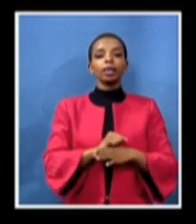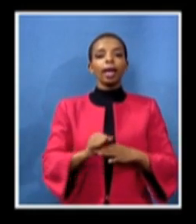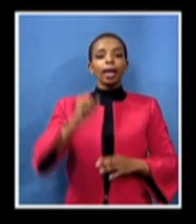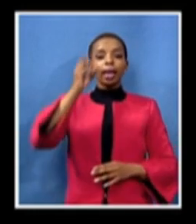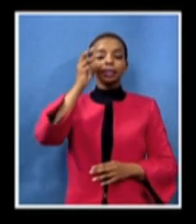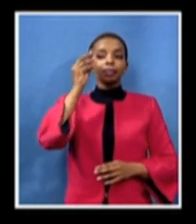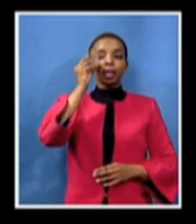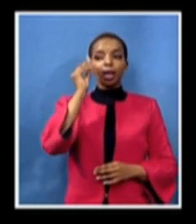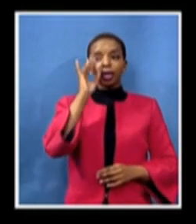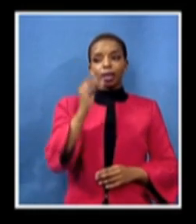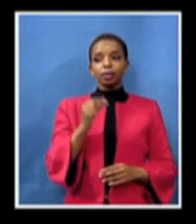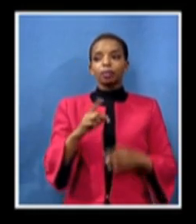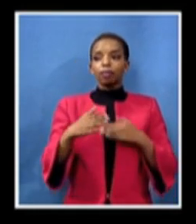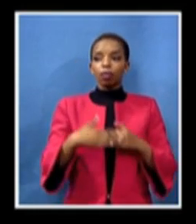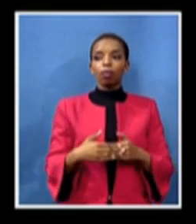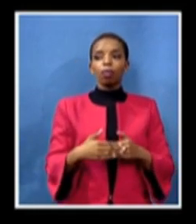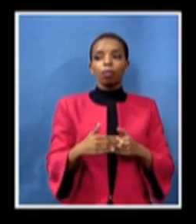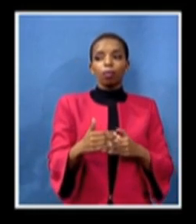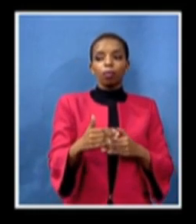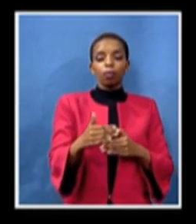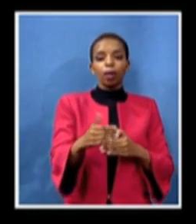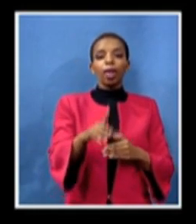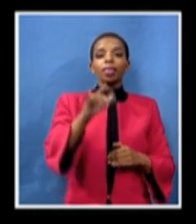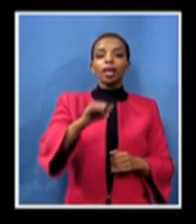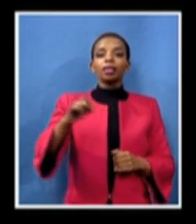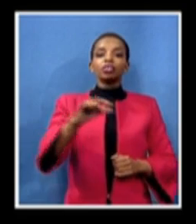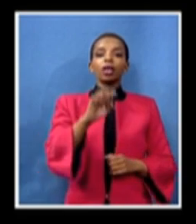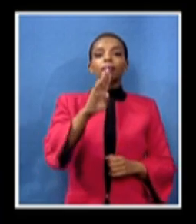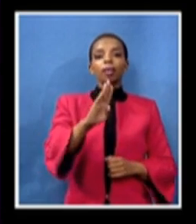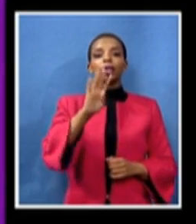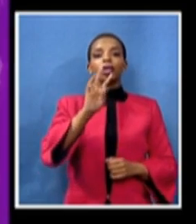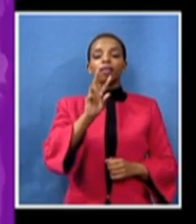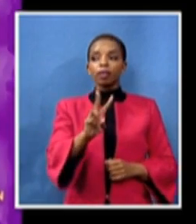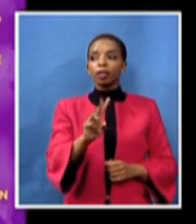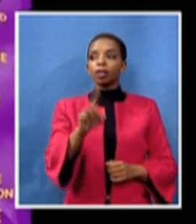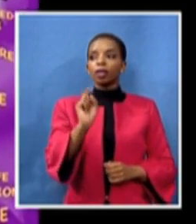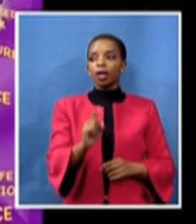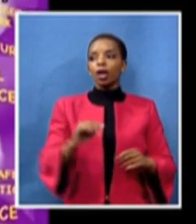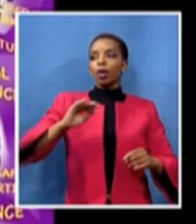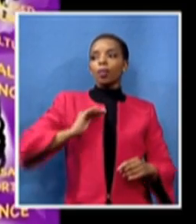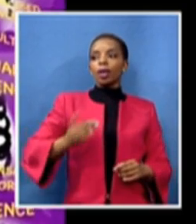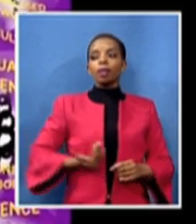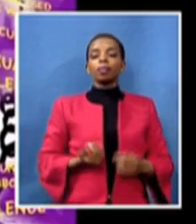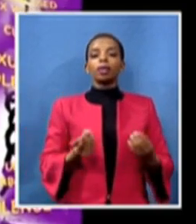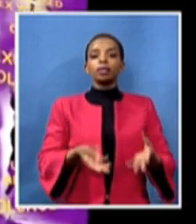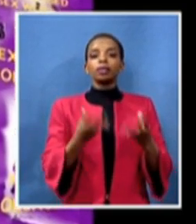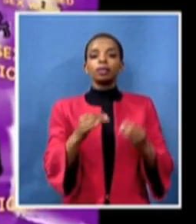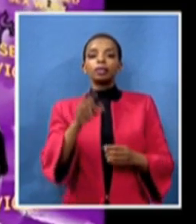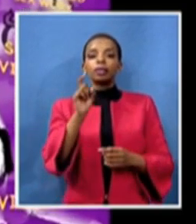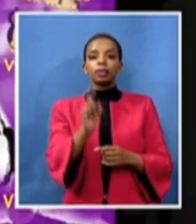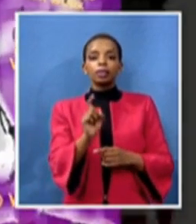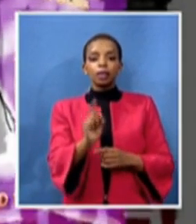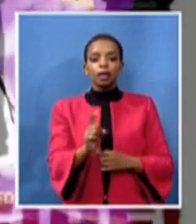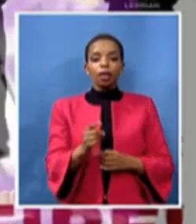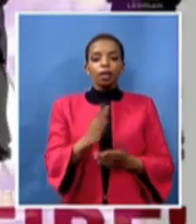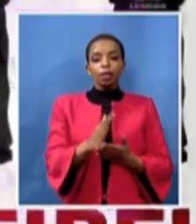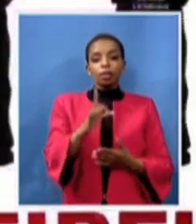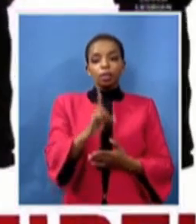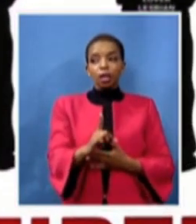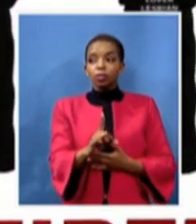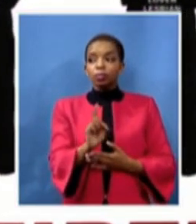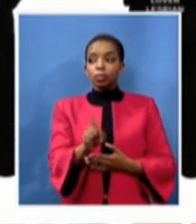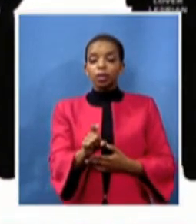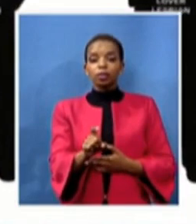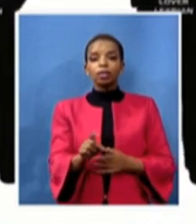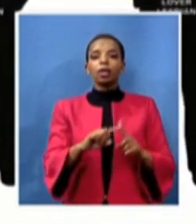But when women gain the space to talk about what has happened to them and what is still happening to them